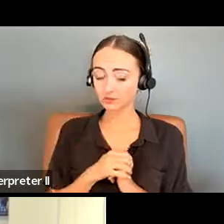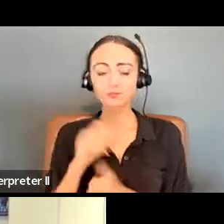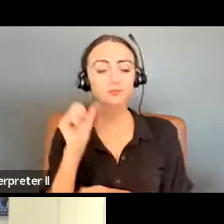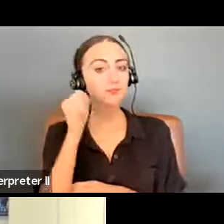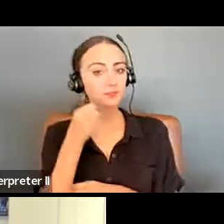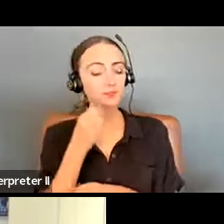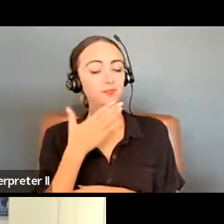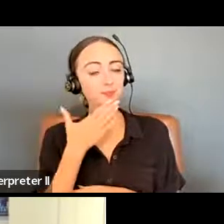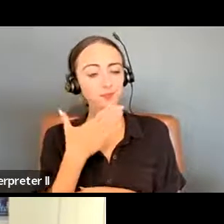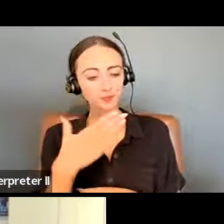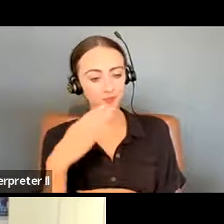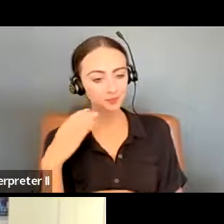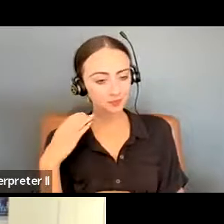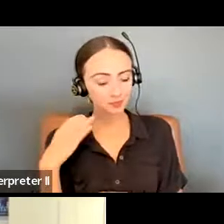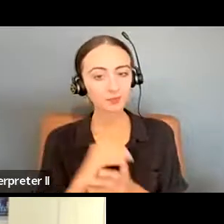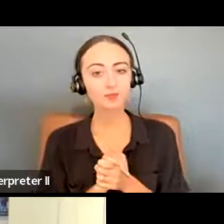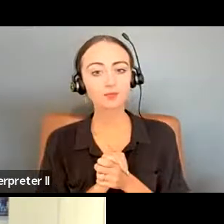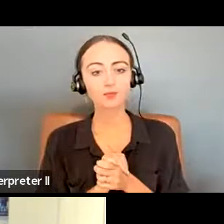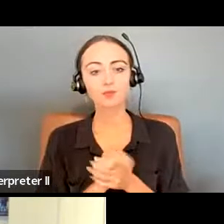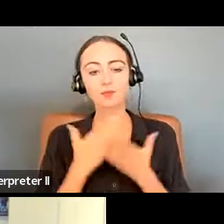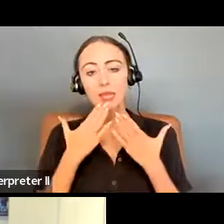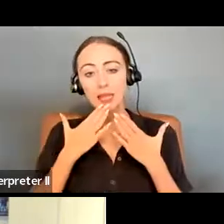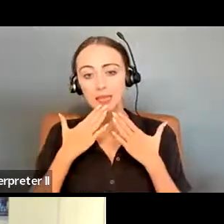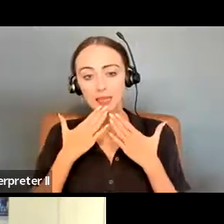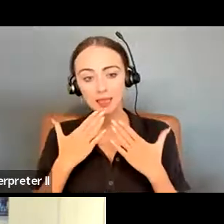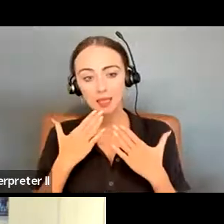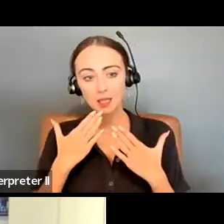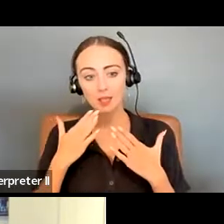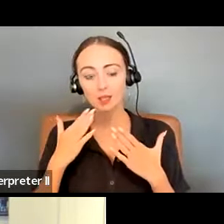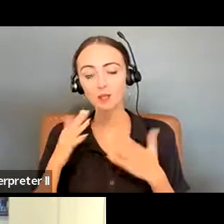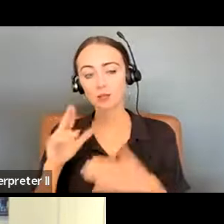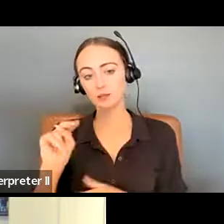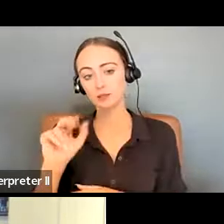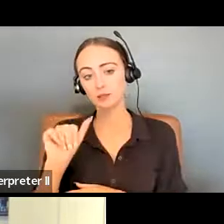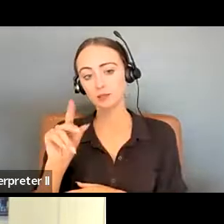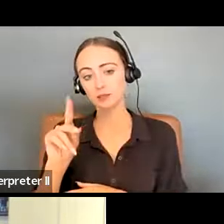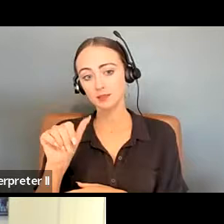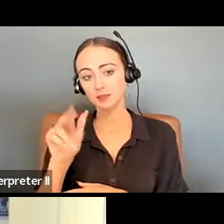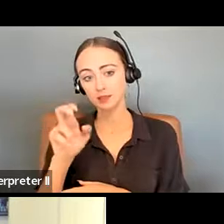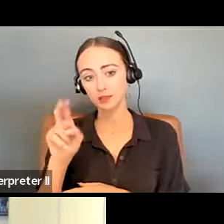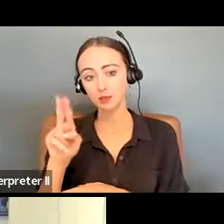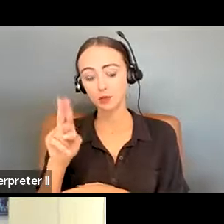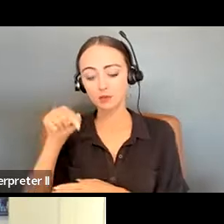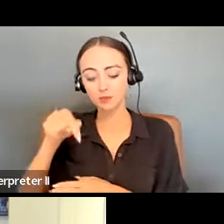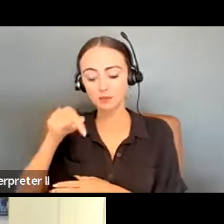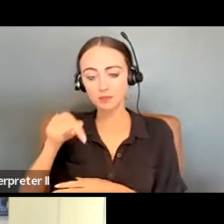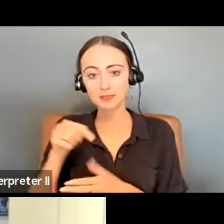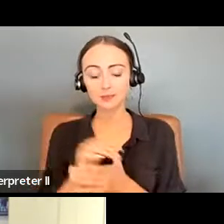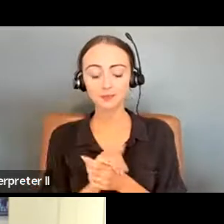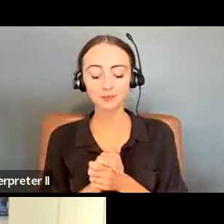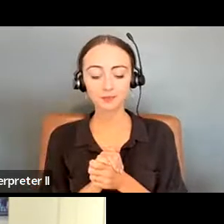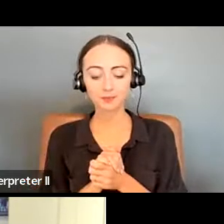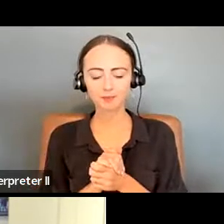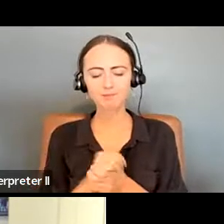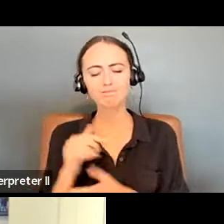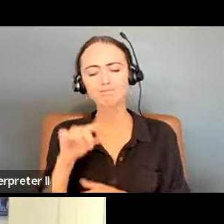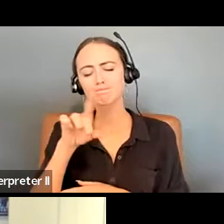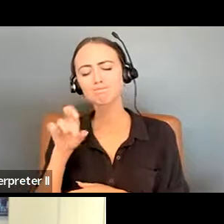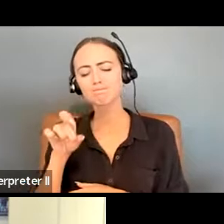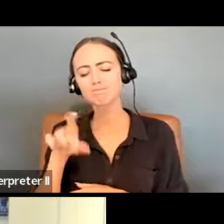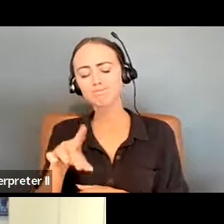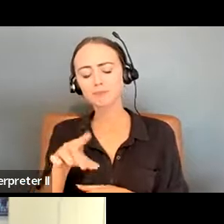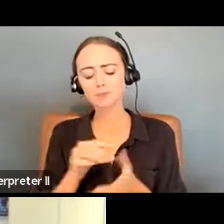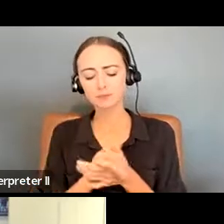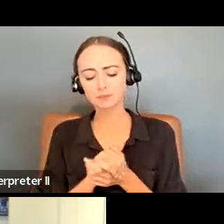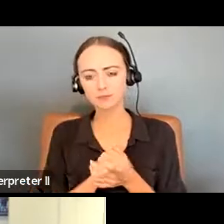Yes, thank you, Chairman, and thanks to Councilmember Nadeau for this measure. I just had a question